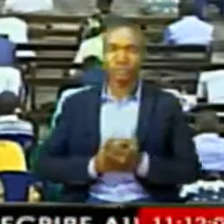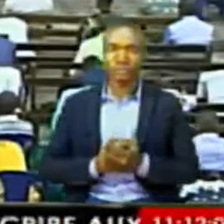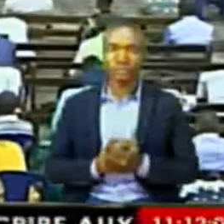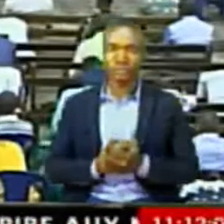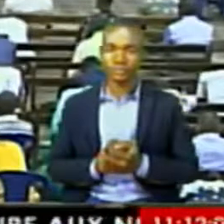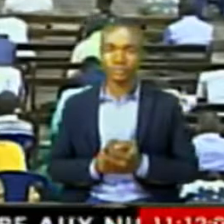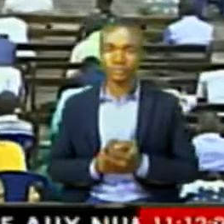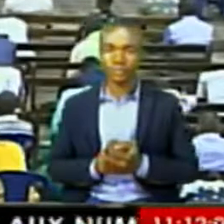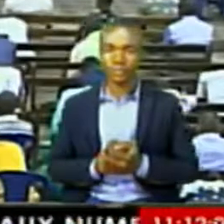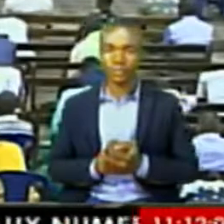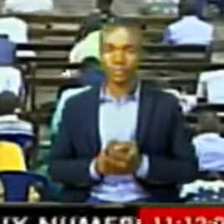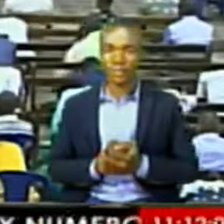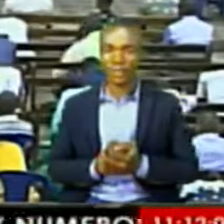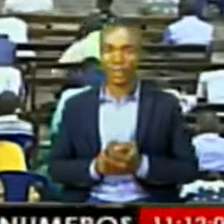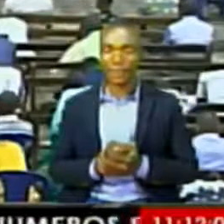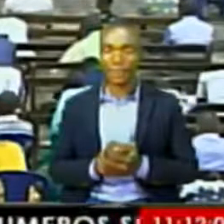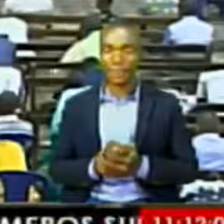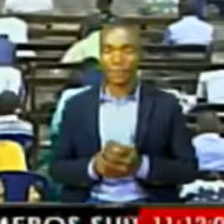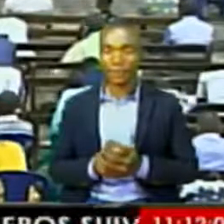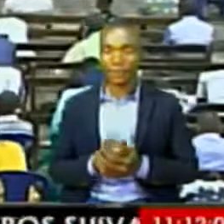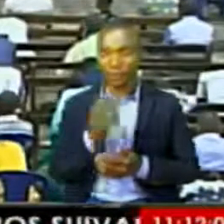one soul supposed to believe in God.